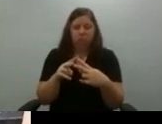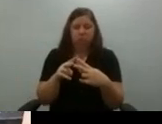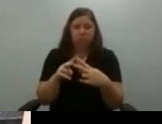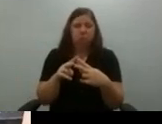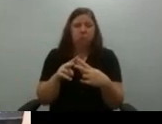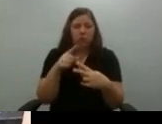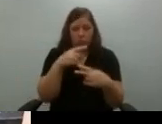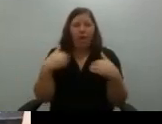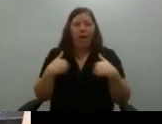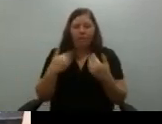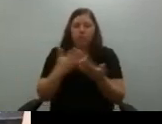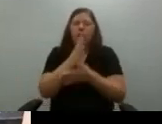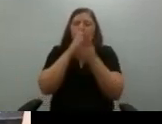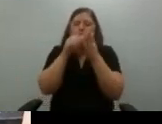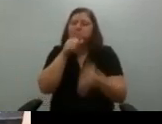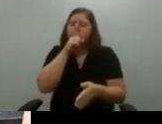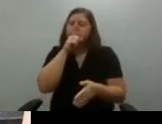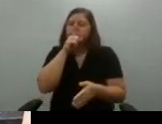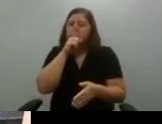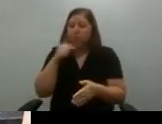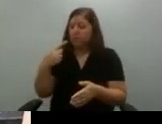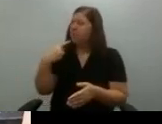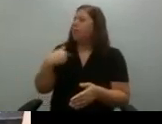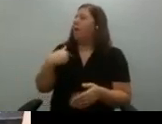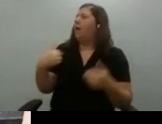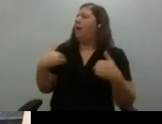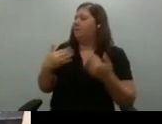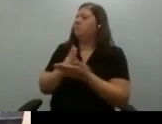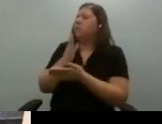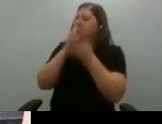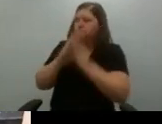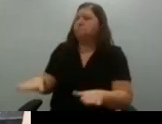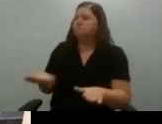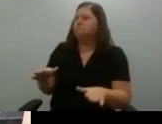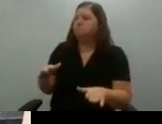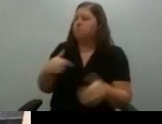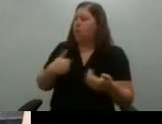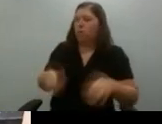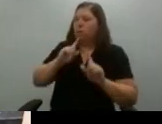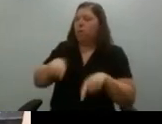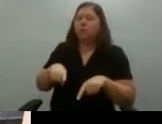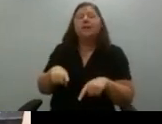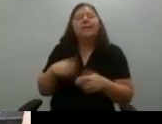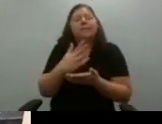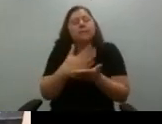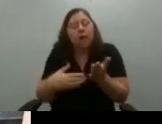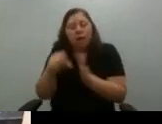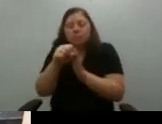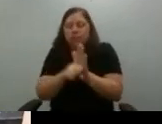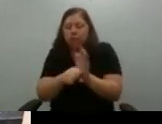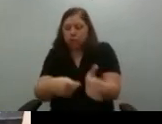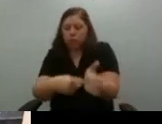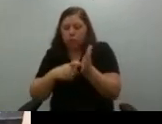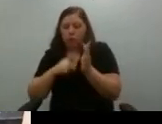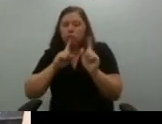remain silent and not answer any questions. In some states, you are required to give your name if the officer asks what's your